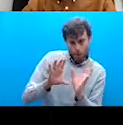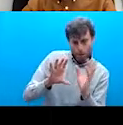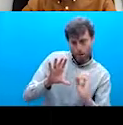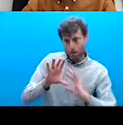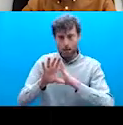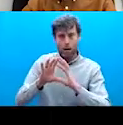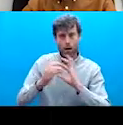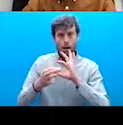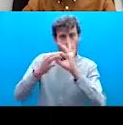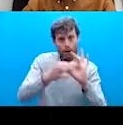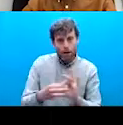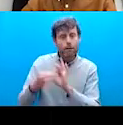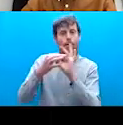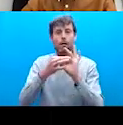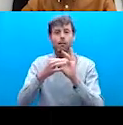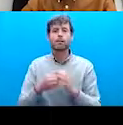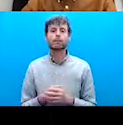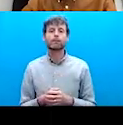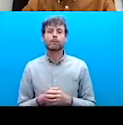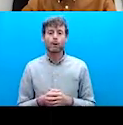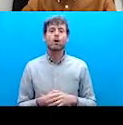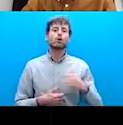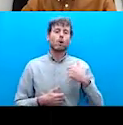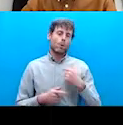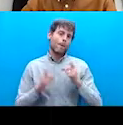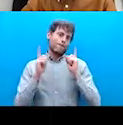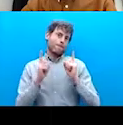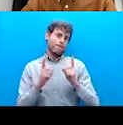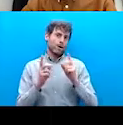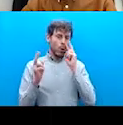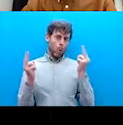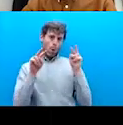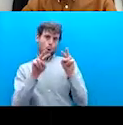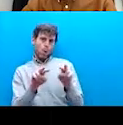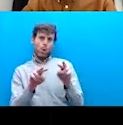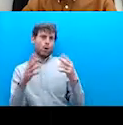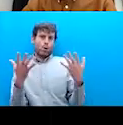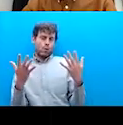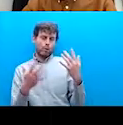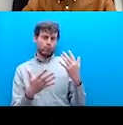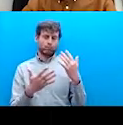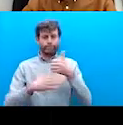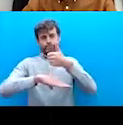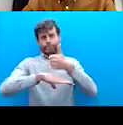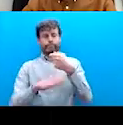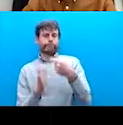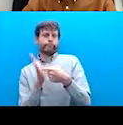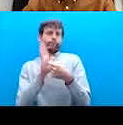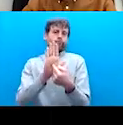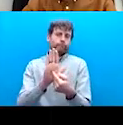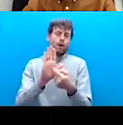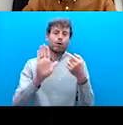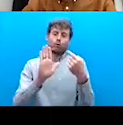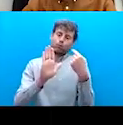this case about language understanding, we have to look at it through the lens of certain important ideas